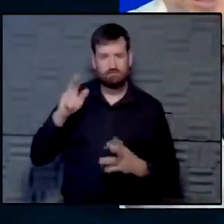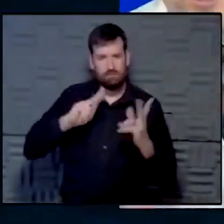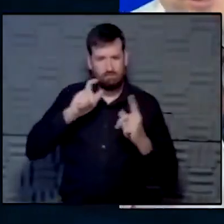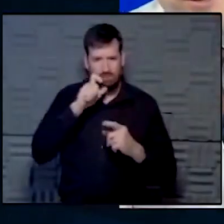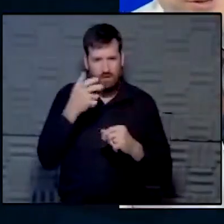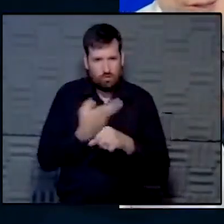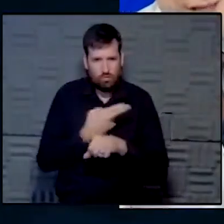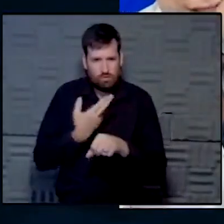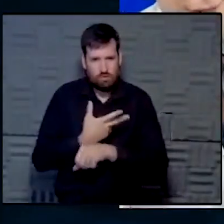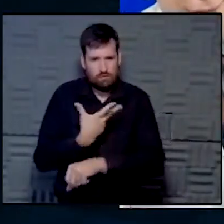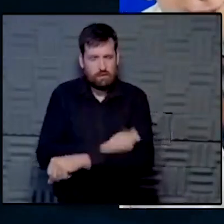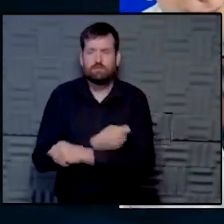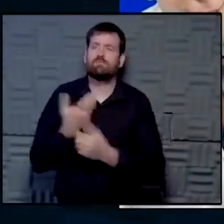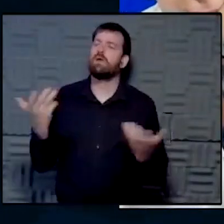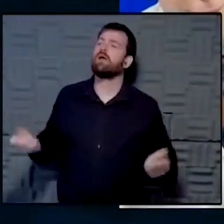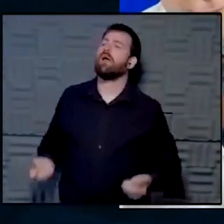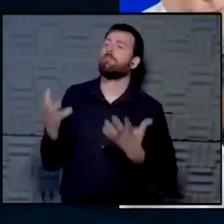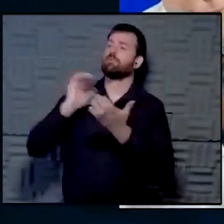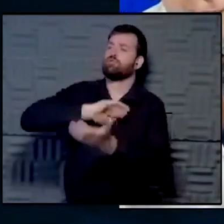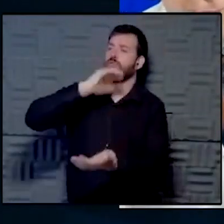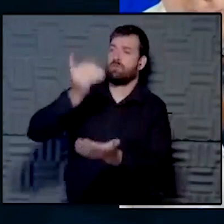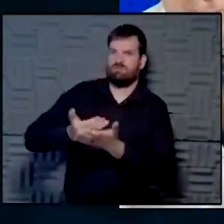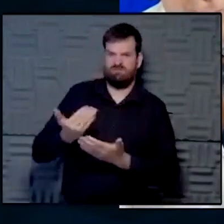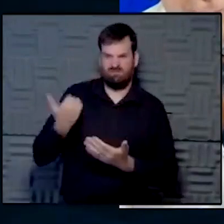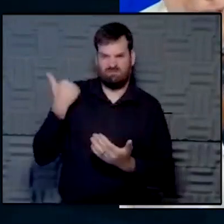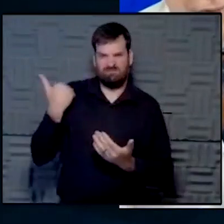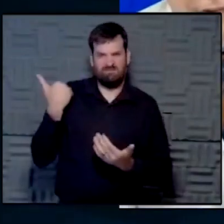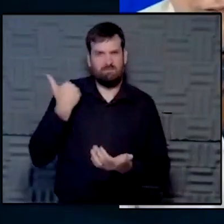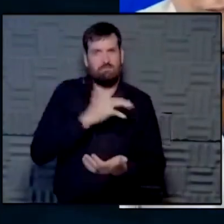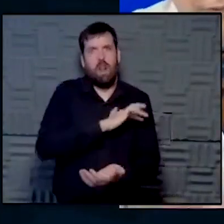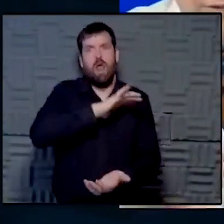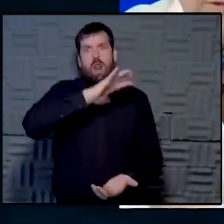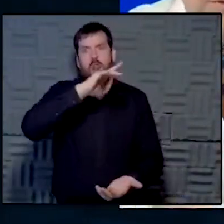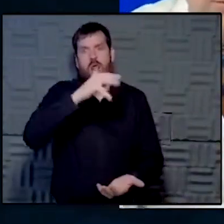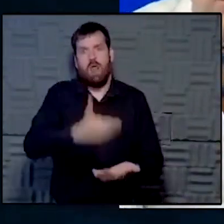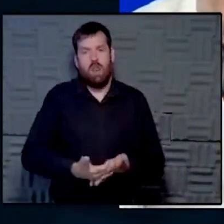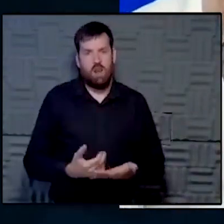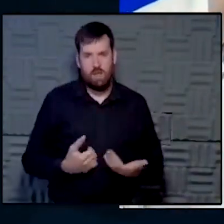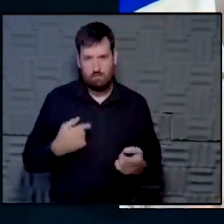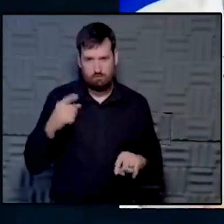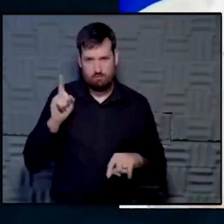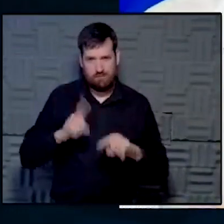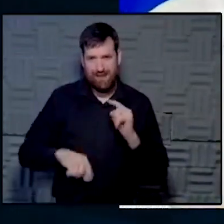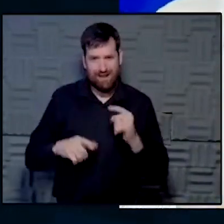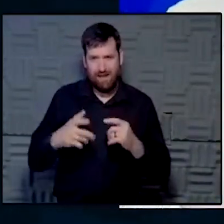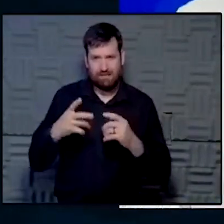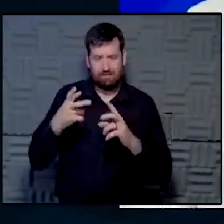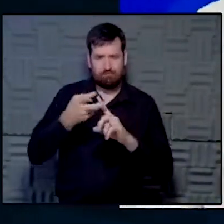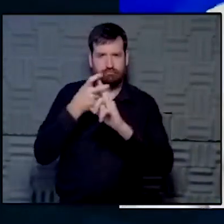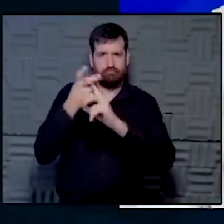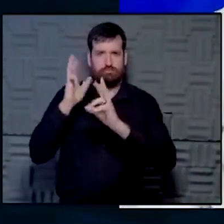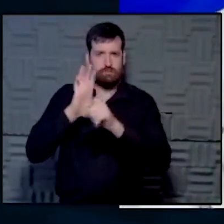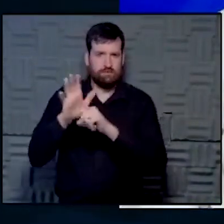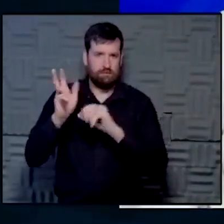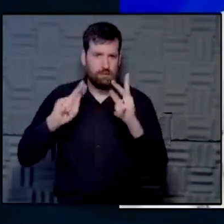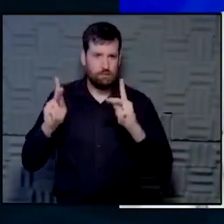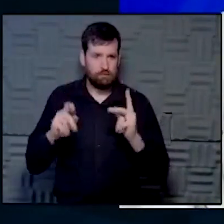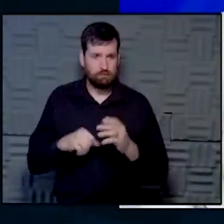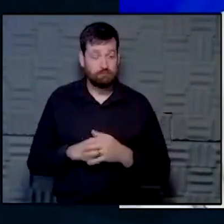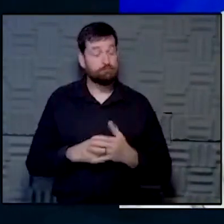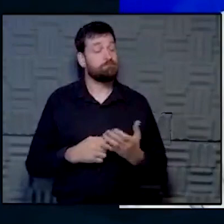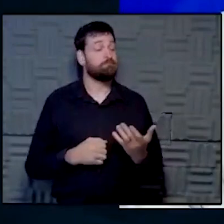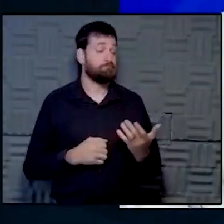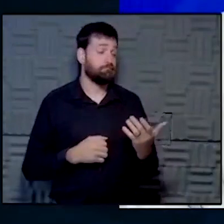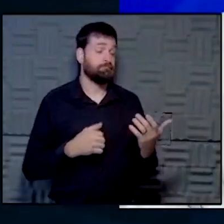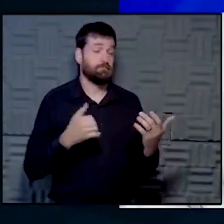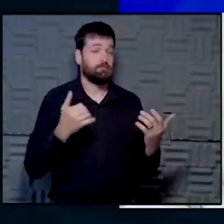our supply now here in Kansas? I know we had a huge supply of people because of vaccines. We couldn't get enough arms to give it to. Yeah, we